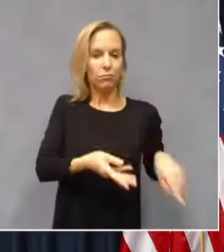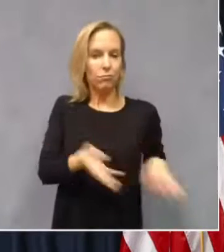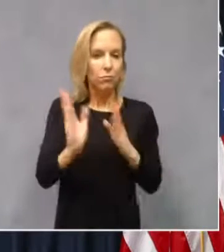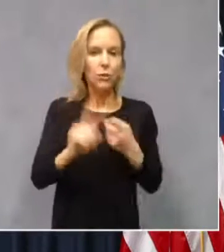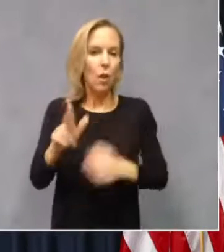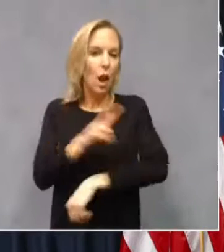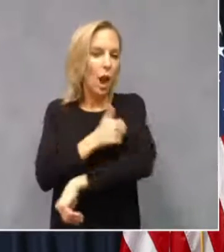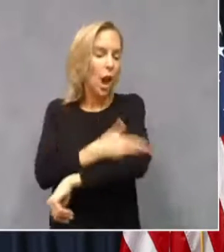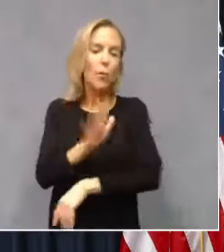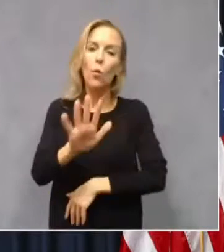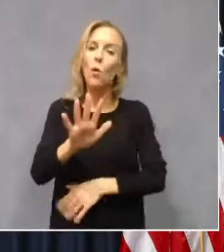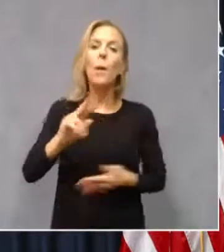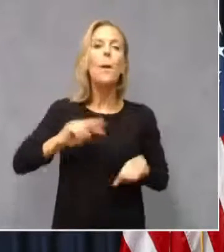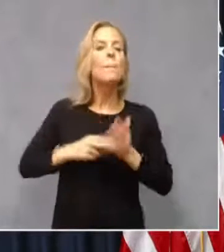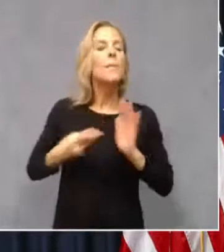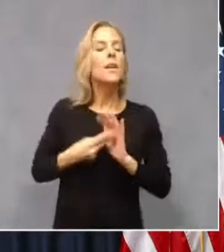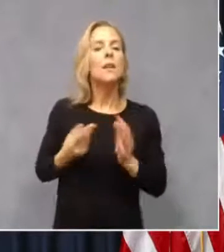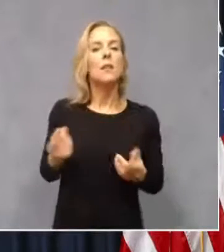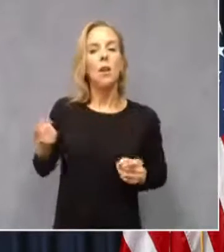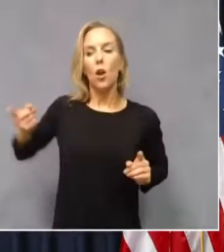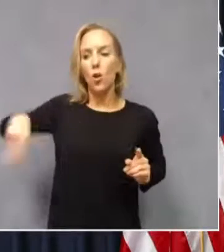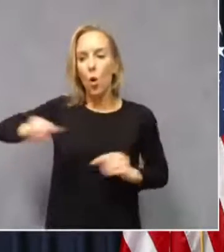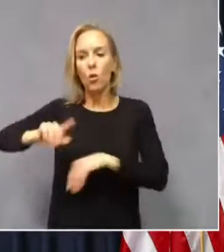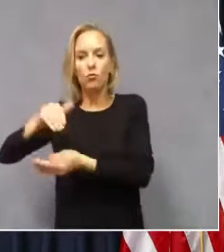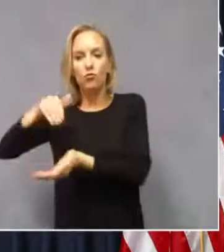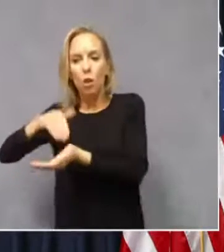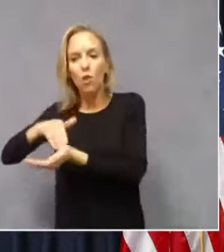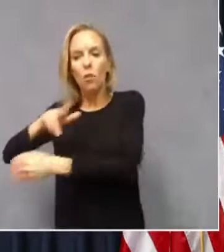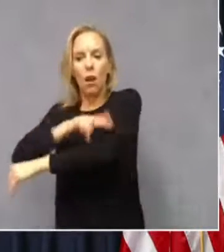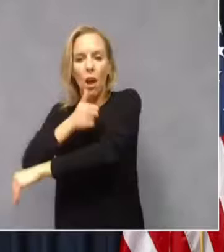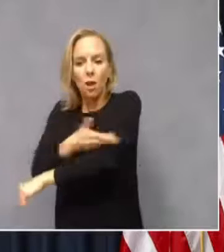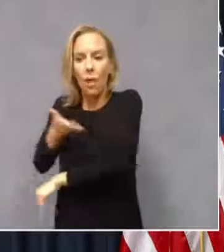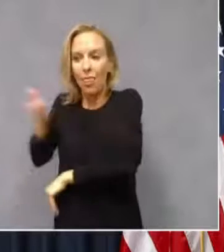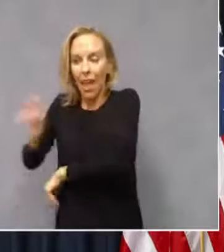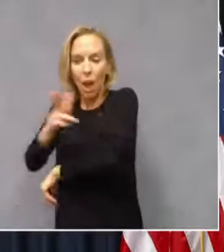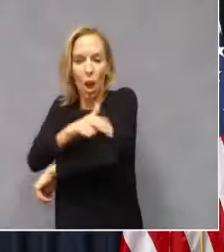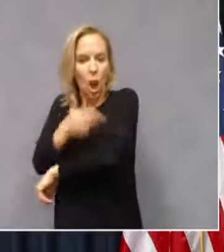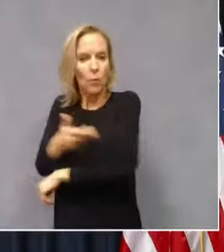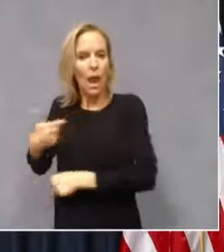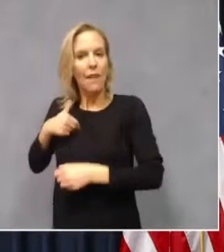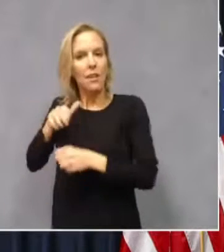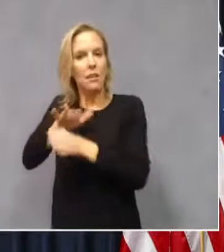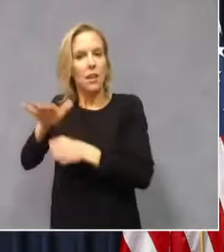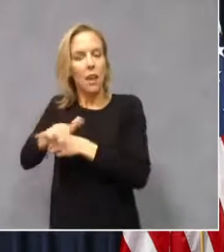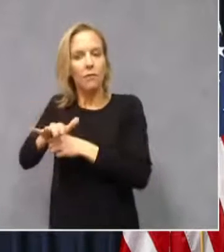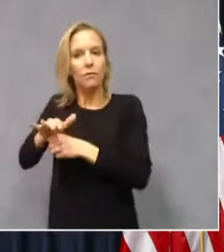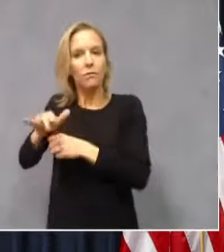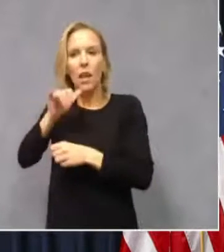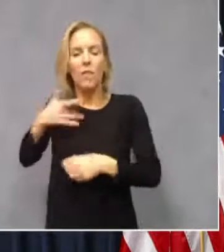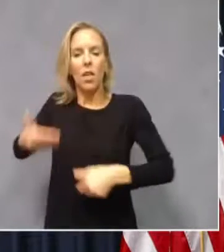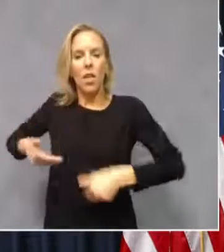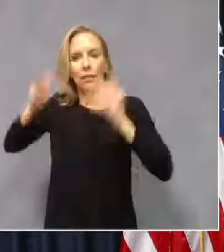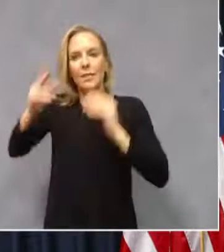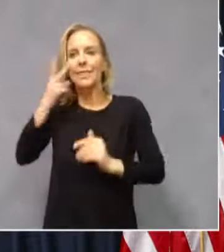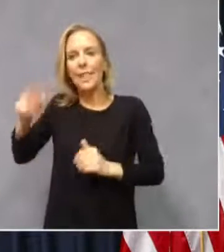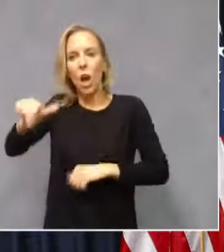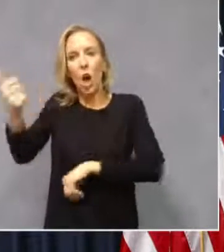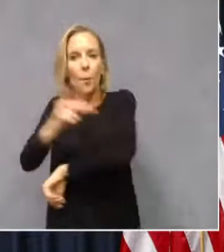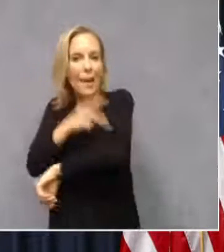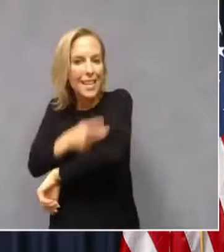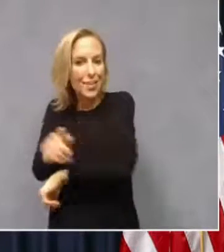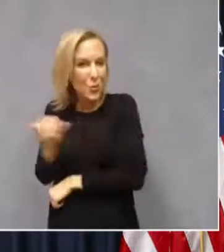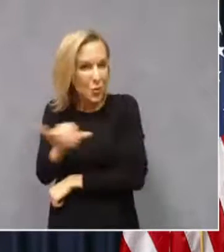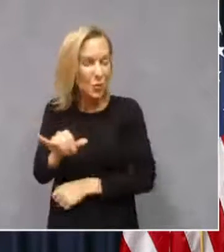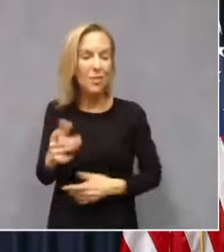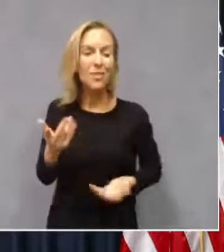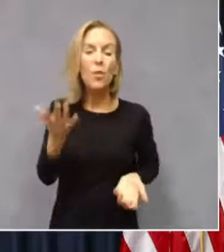significantly more time for the doctors and nurses in that hospital to see a number of other patients, because of oftentimes the